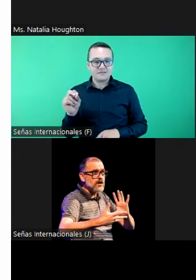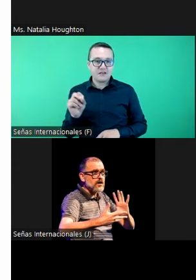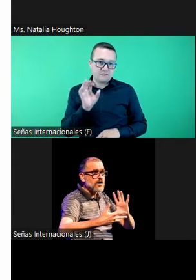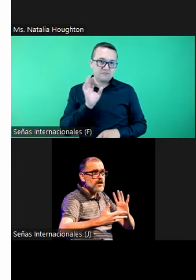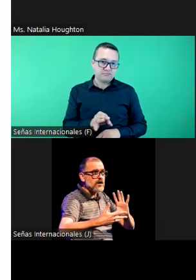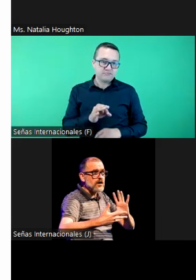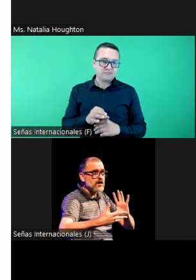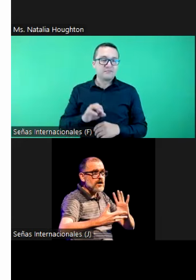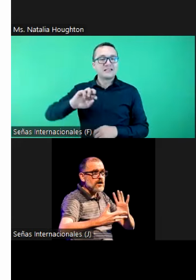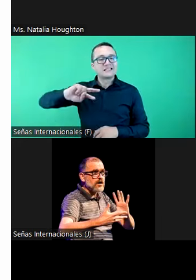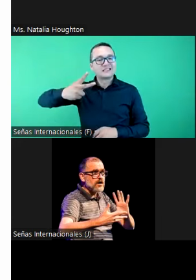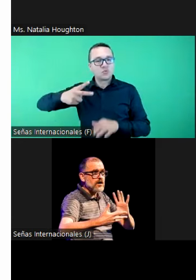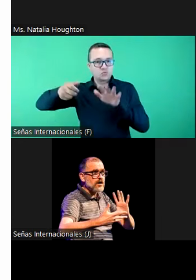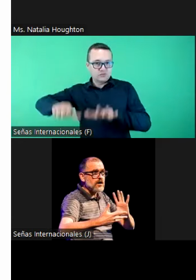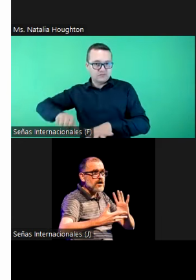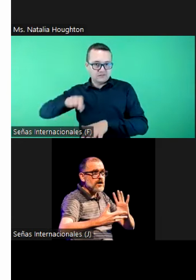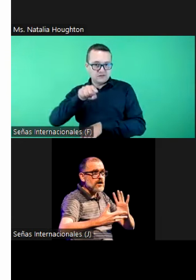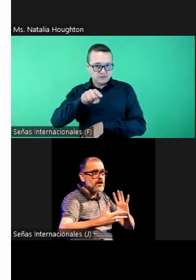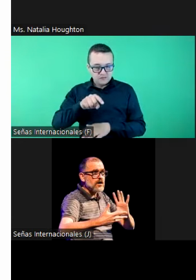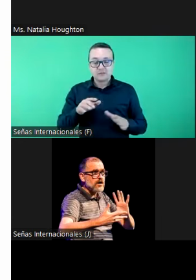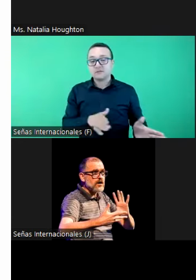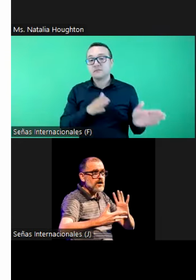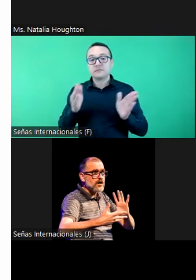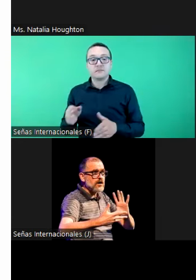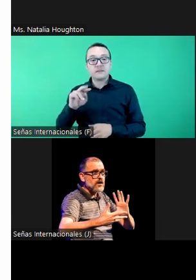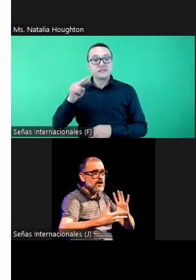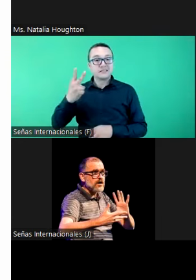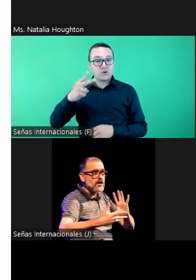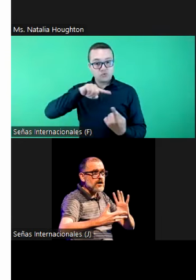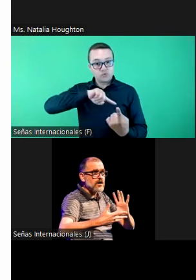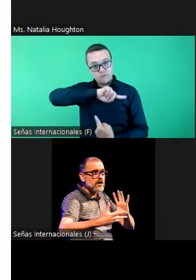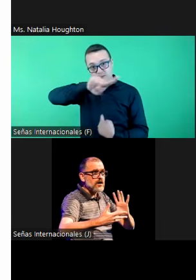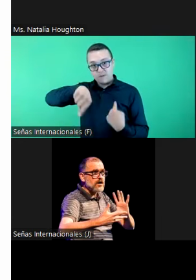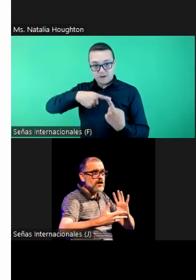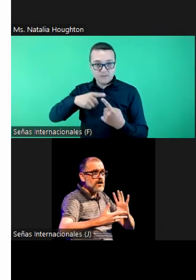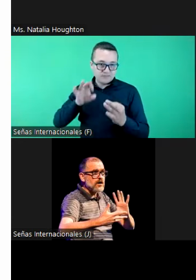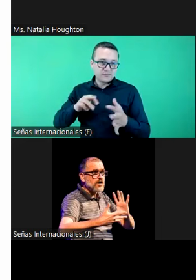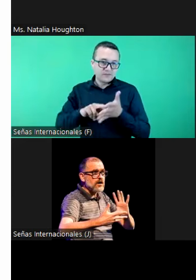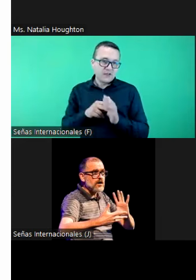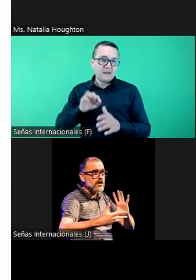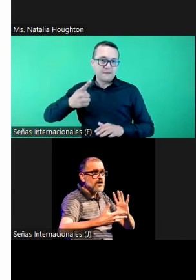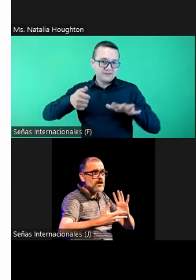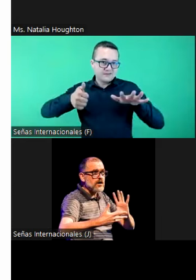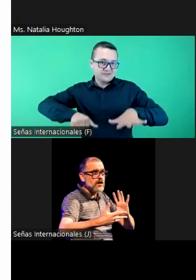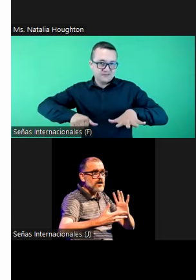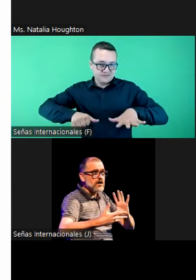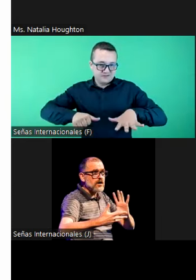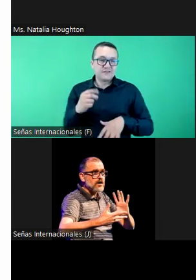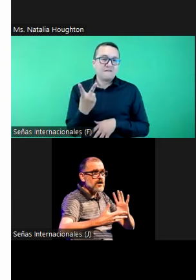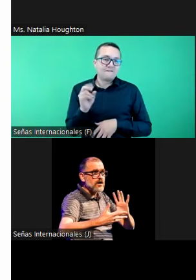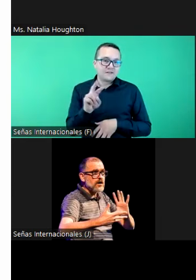information services. And we're talking about the second round in the first stage